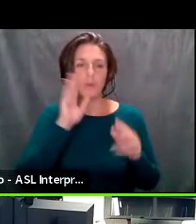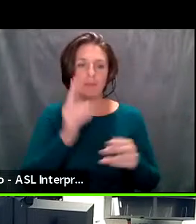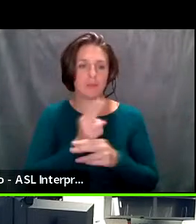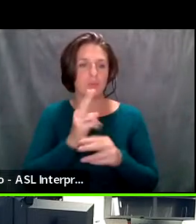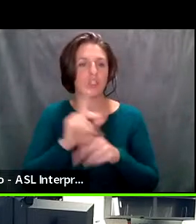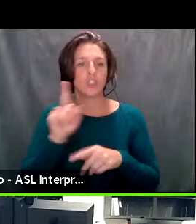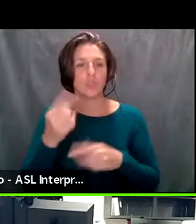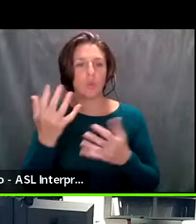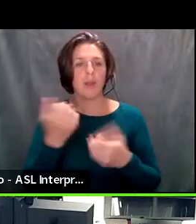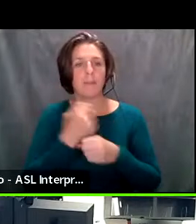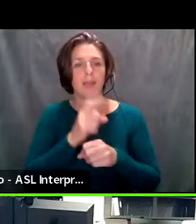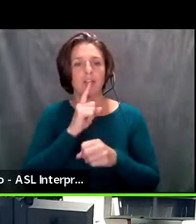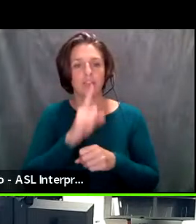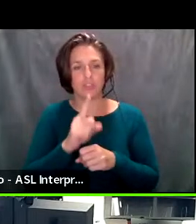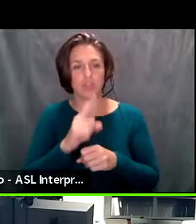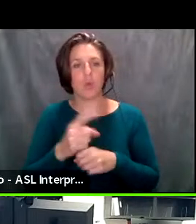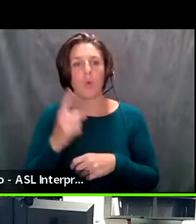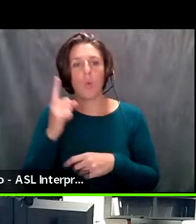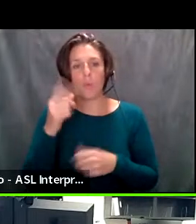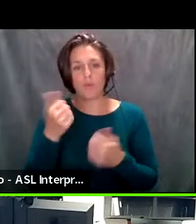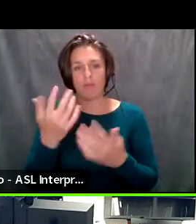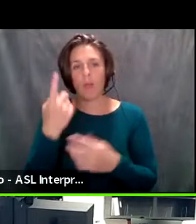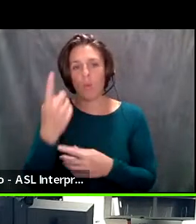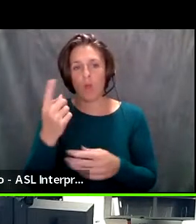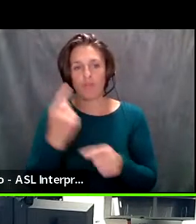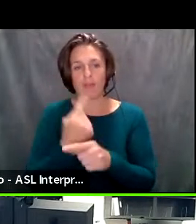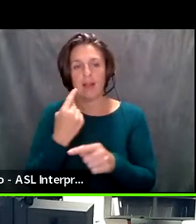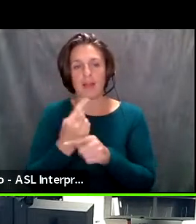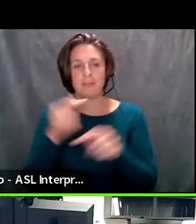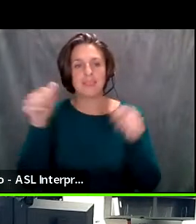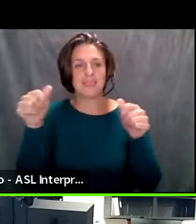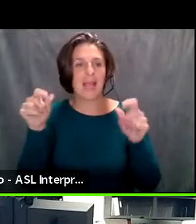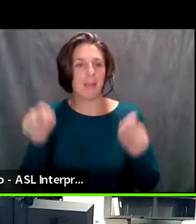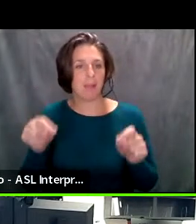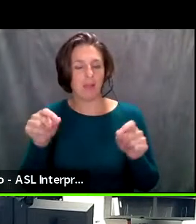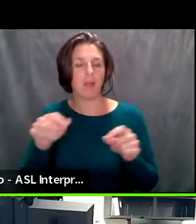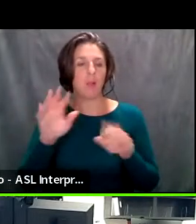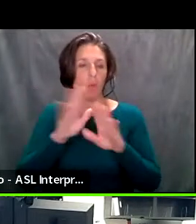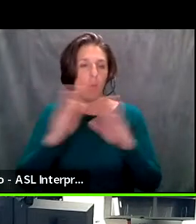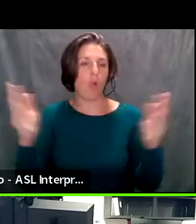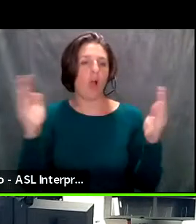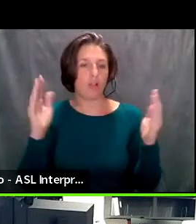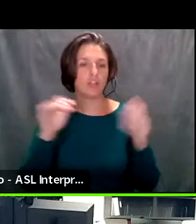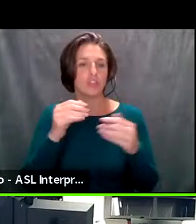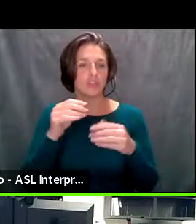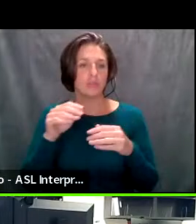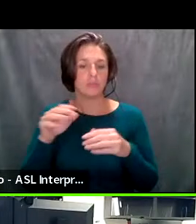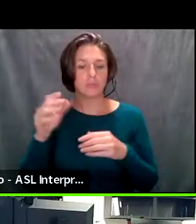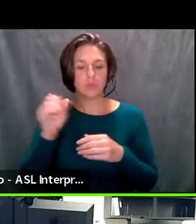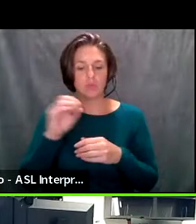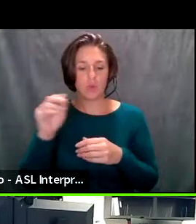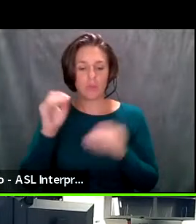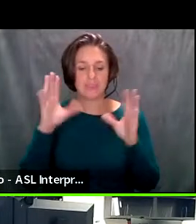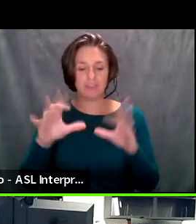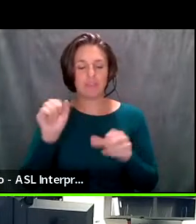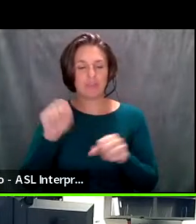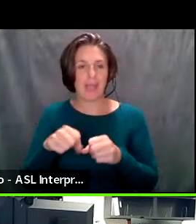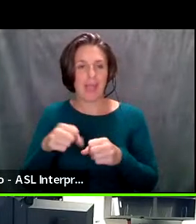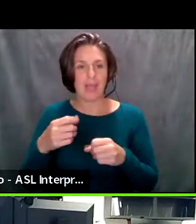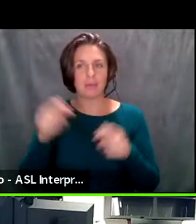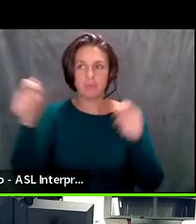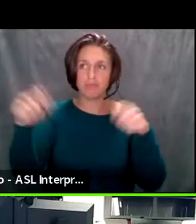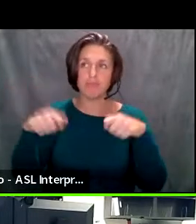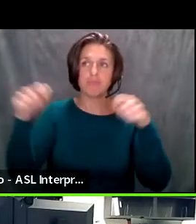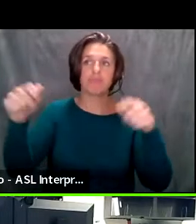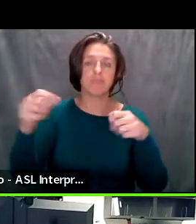provided one regular tackable wall surface so that teachers that have many things that come up and down several times during the year can